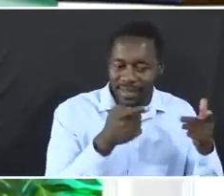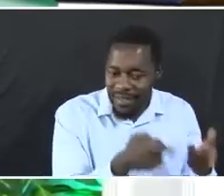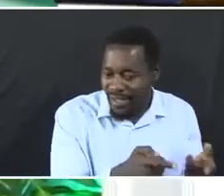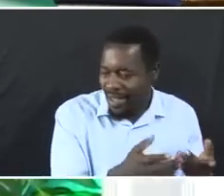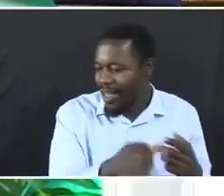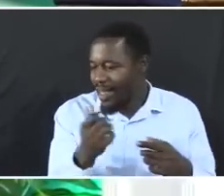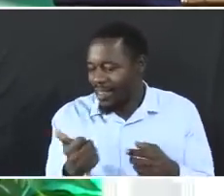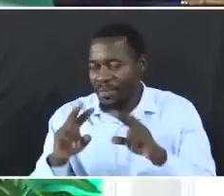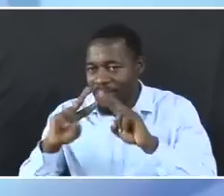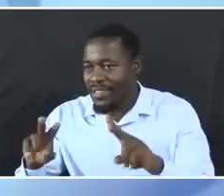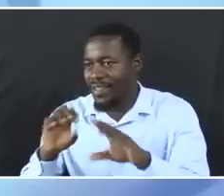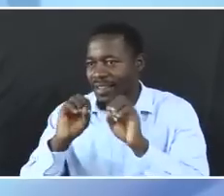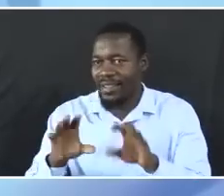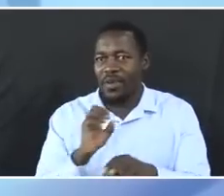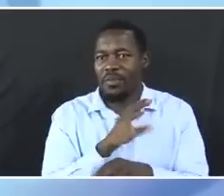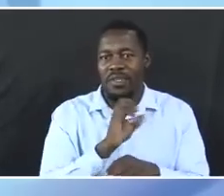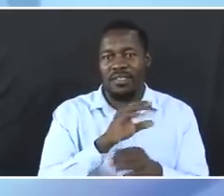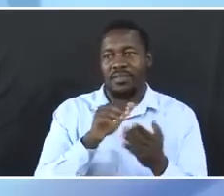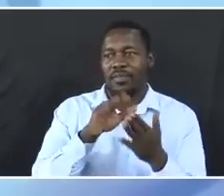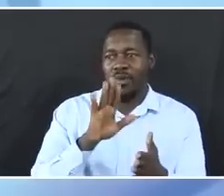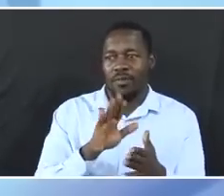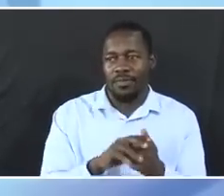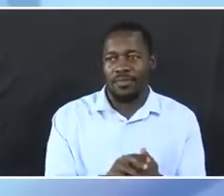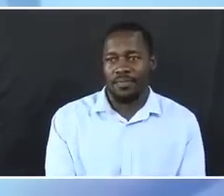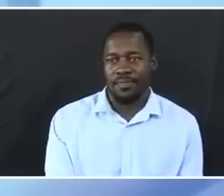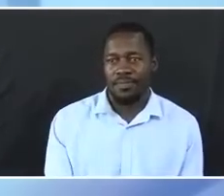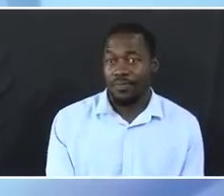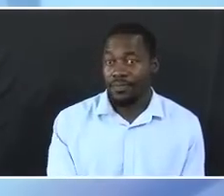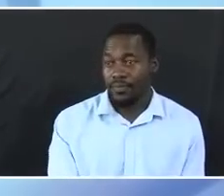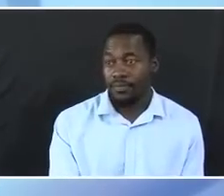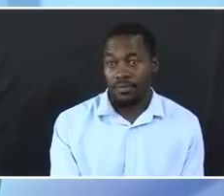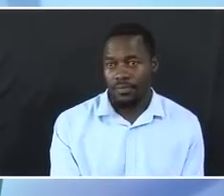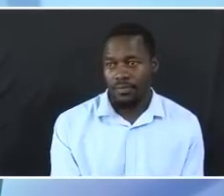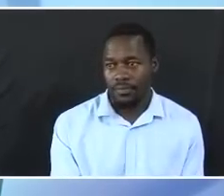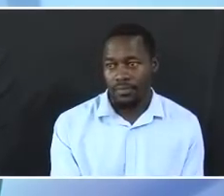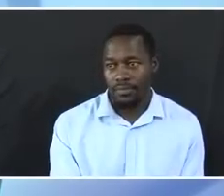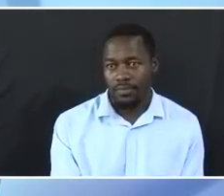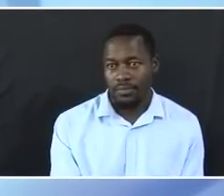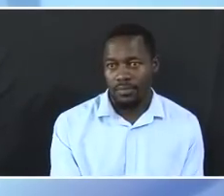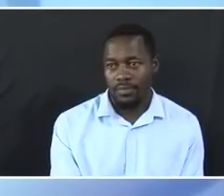is a peace because the devil does not disturb.